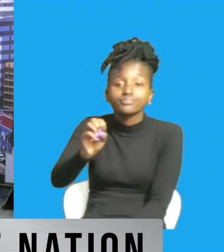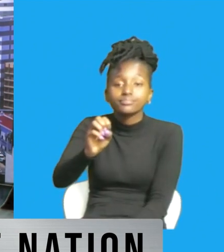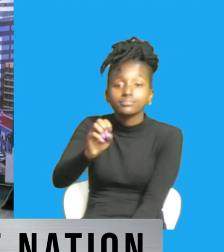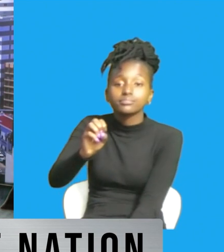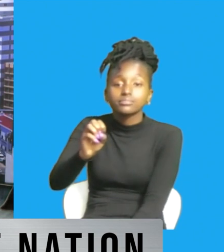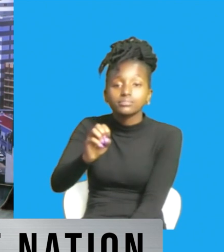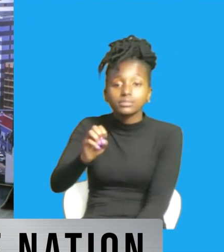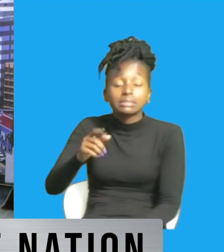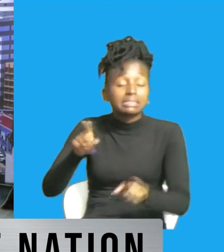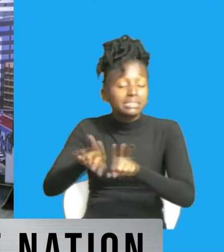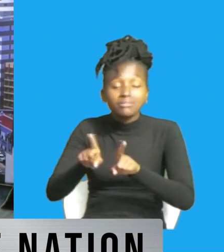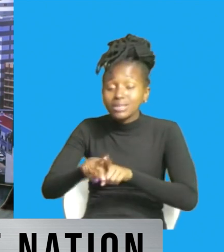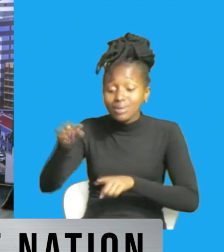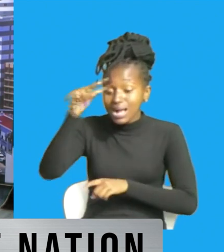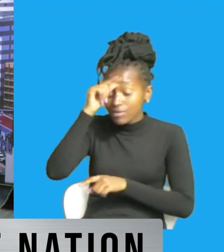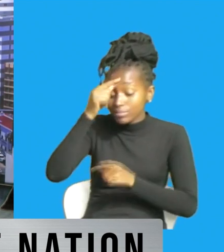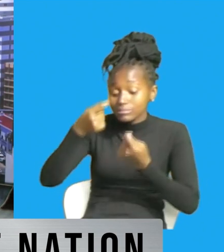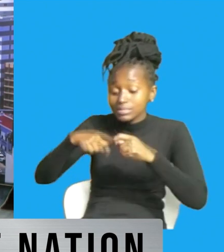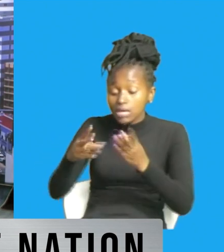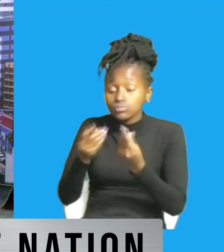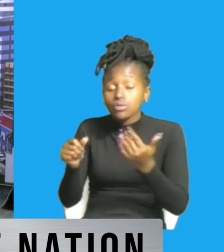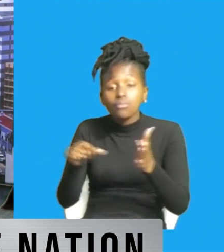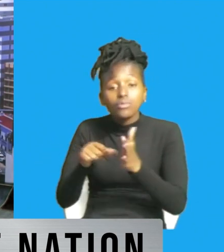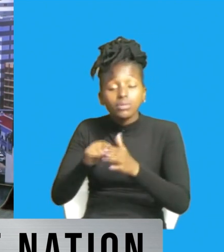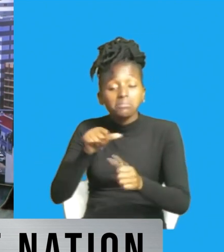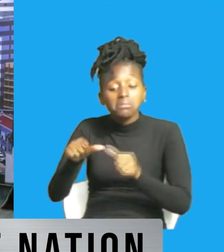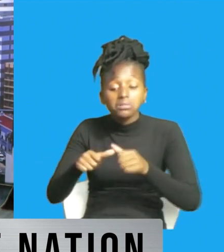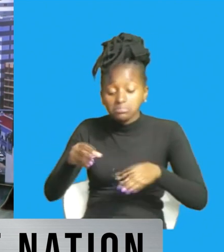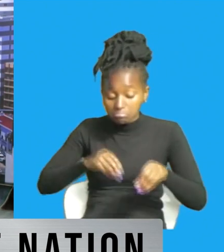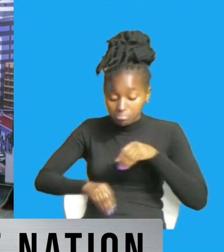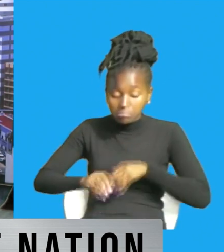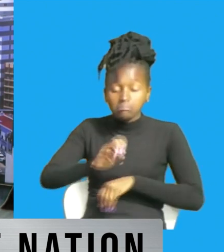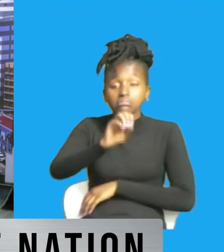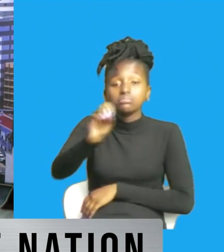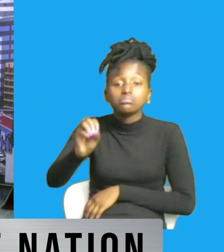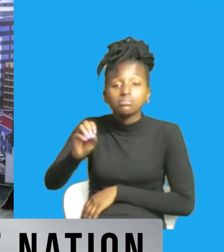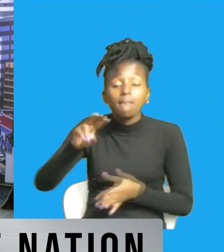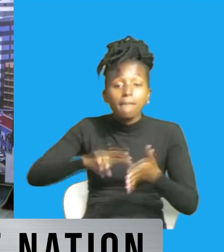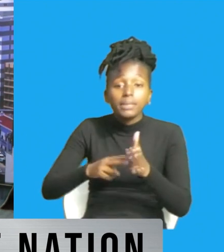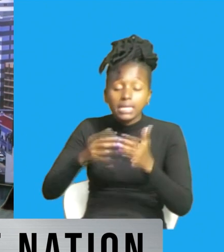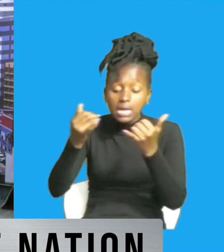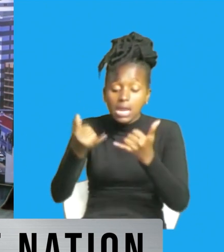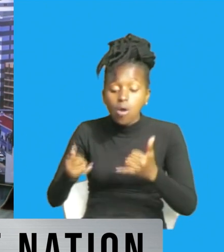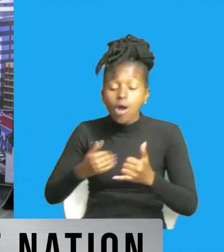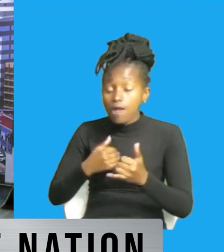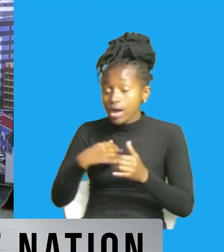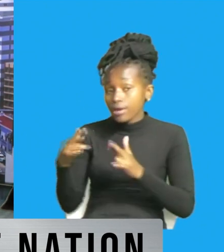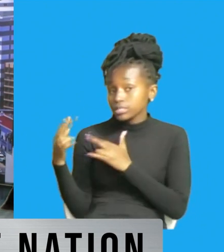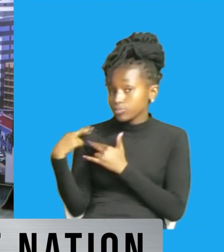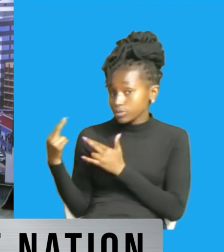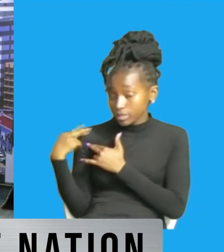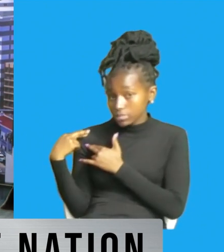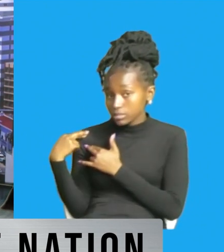unusual ya kupigana na corruption. Hakuna kitu, so tunangoja tuone mahali inaelekea. We need a lot of information. There is